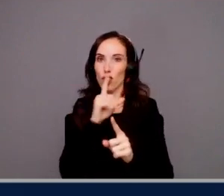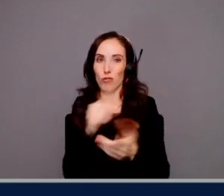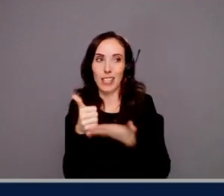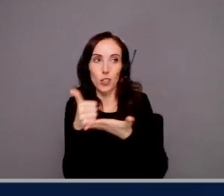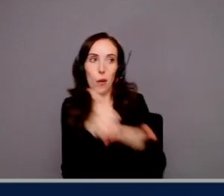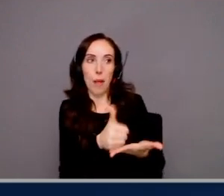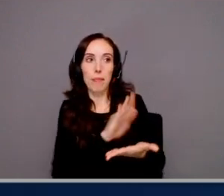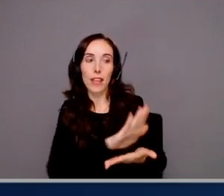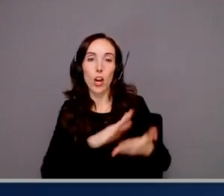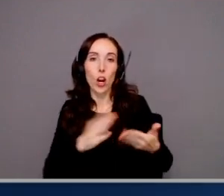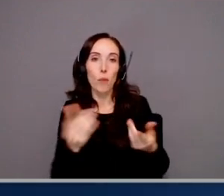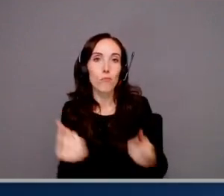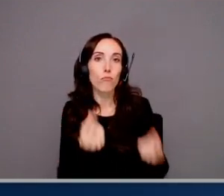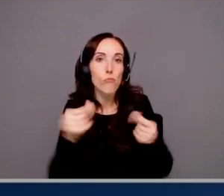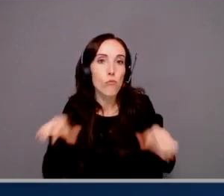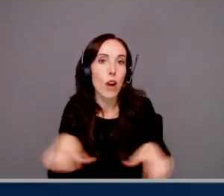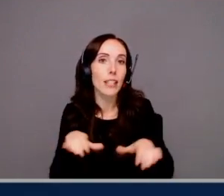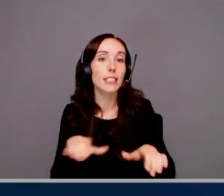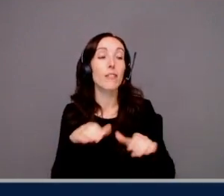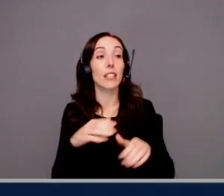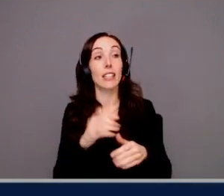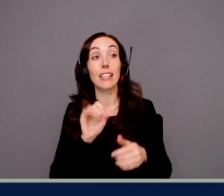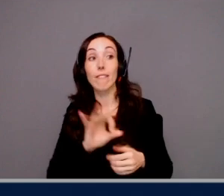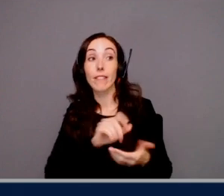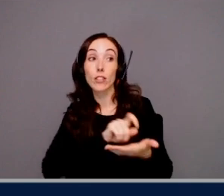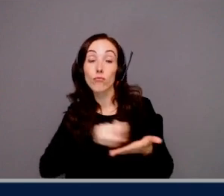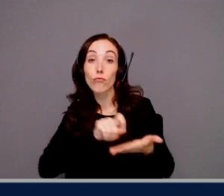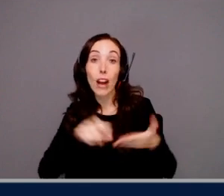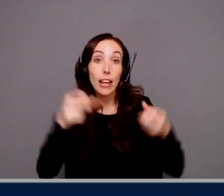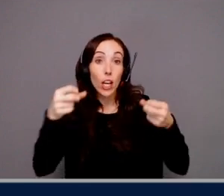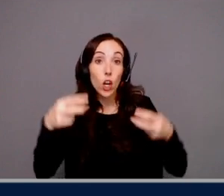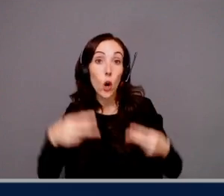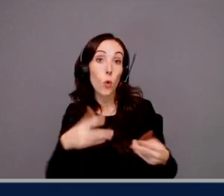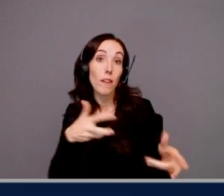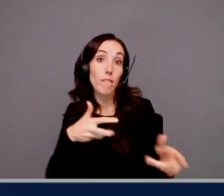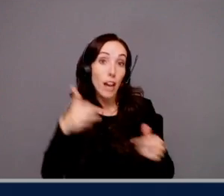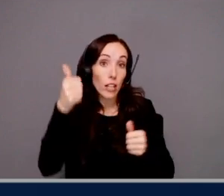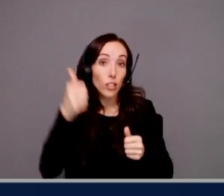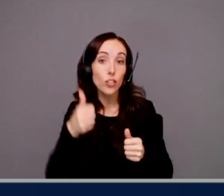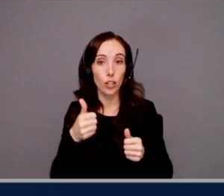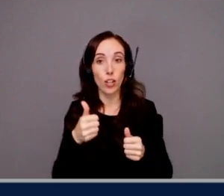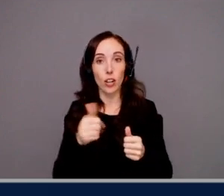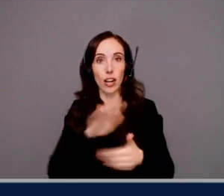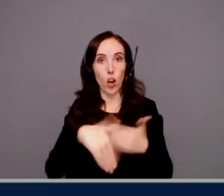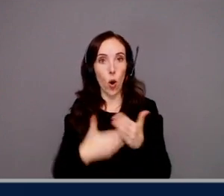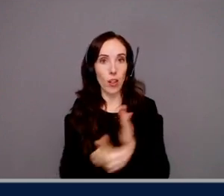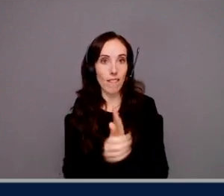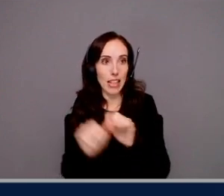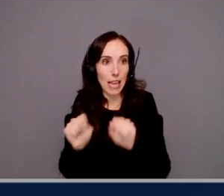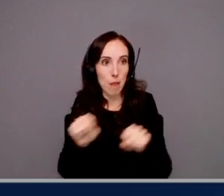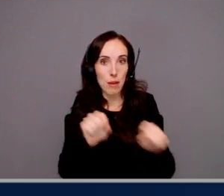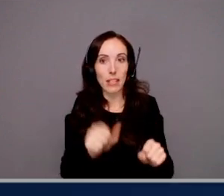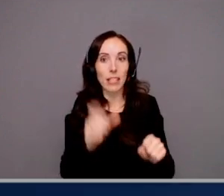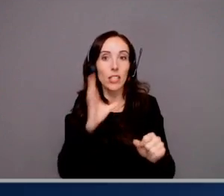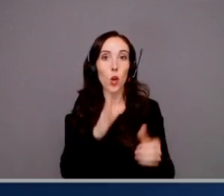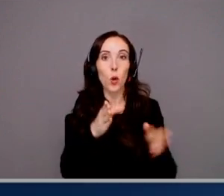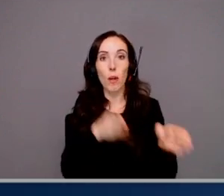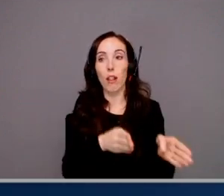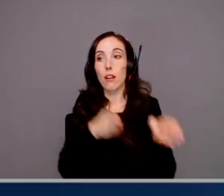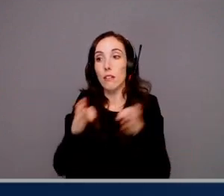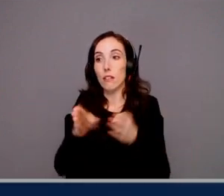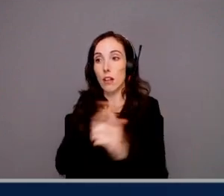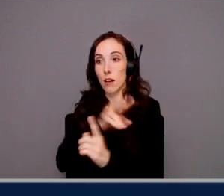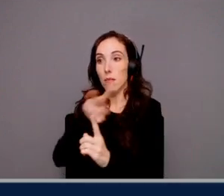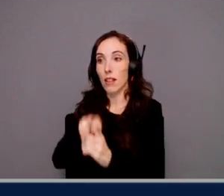whether it comes to writing code faster. And with these capabilities, now we're going to go and shift right to the SDLC to make sure that